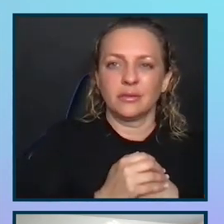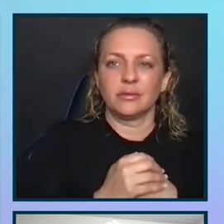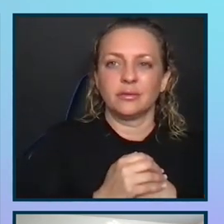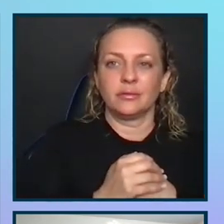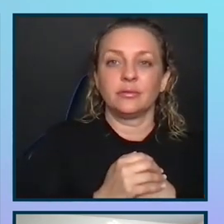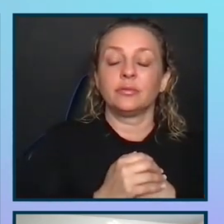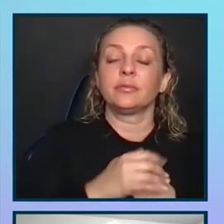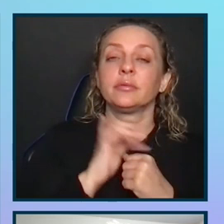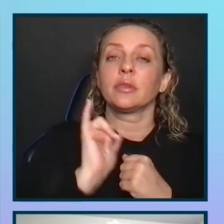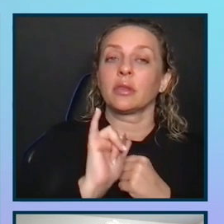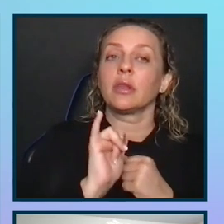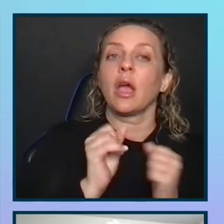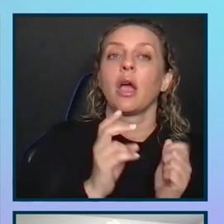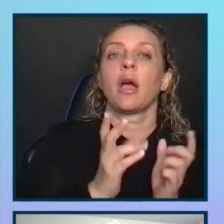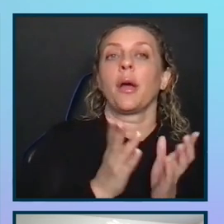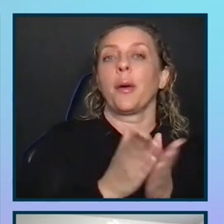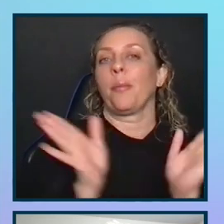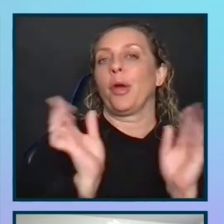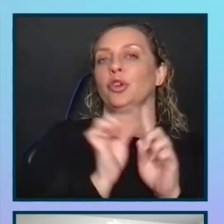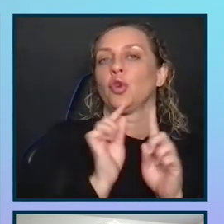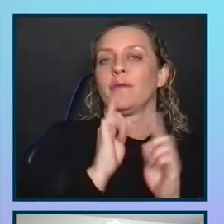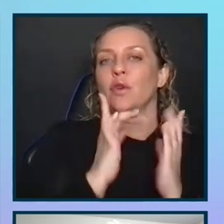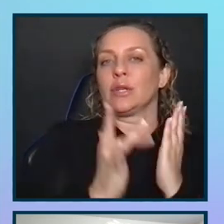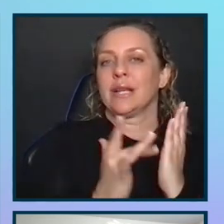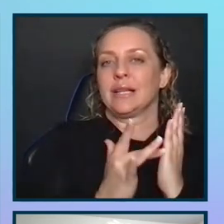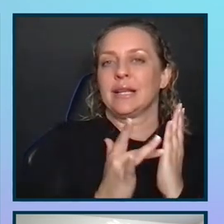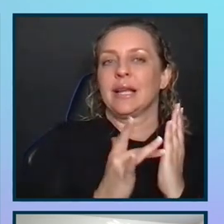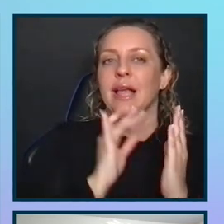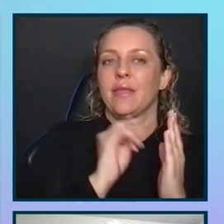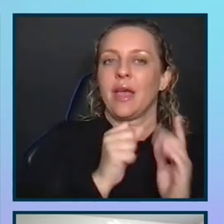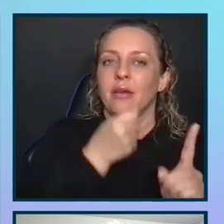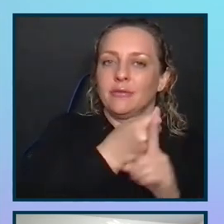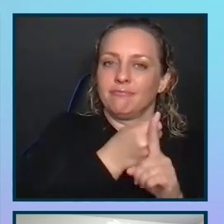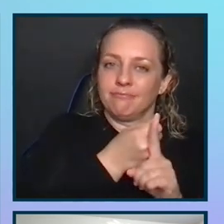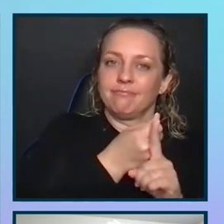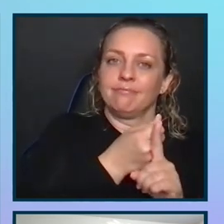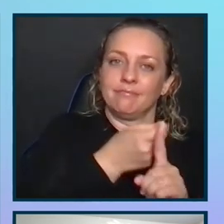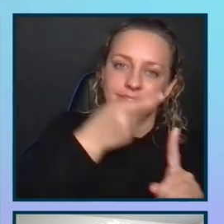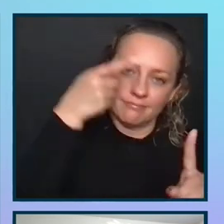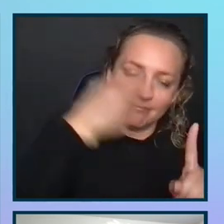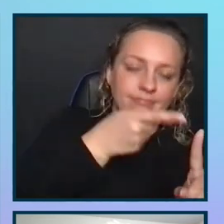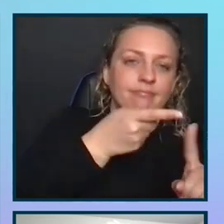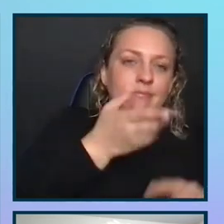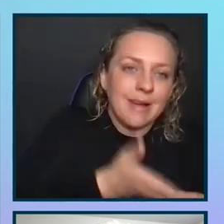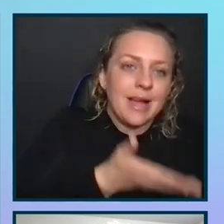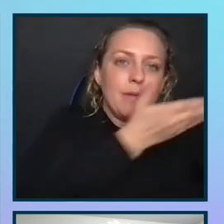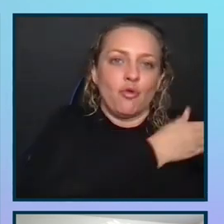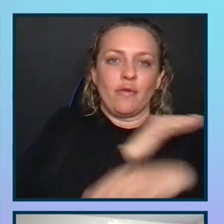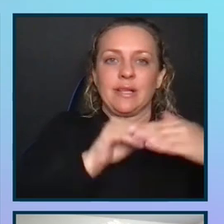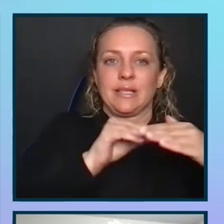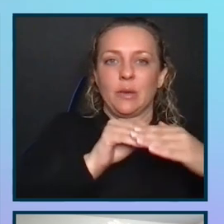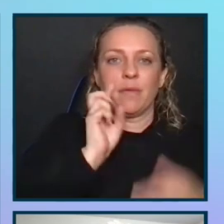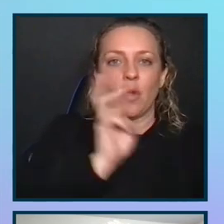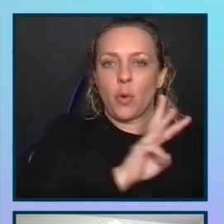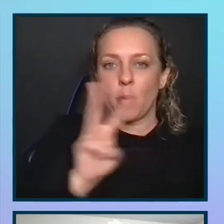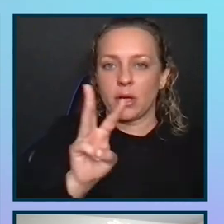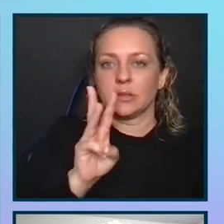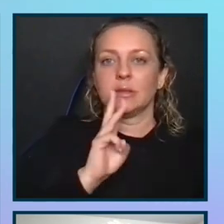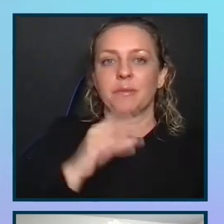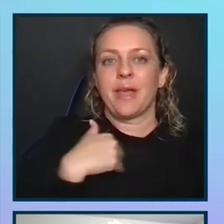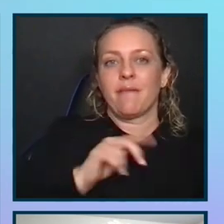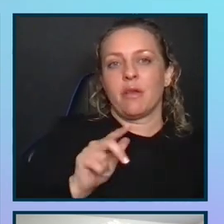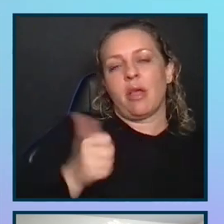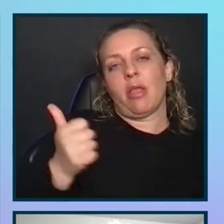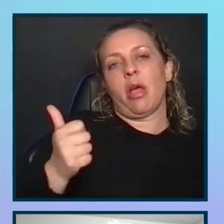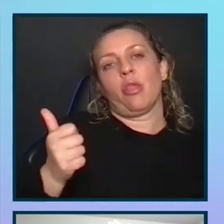Overlays are a broad term for technologies that aid to improve accessibility of website. They apply third-party